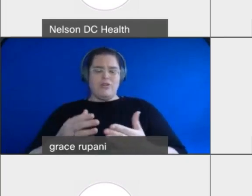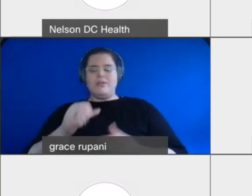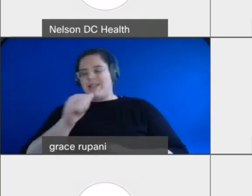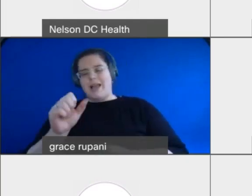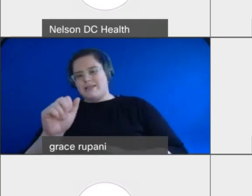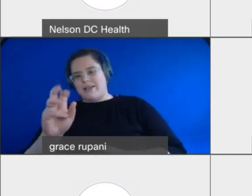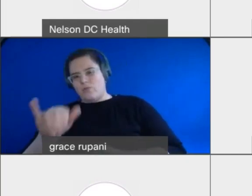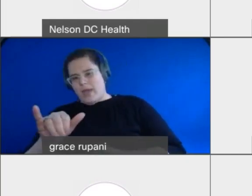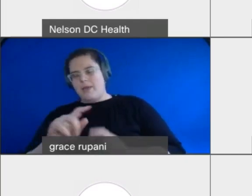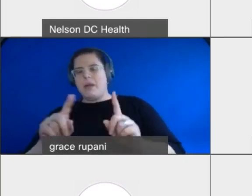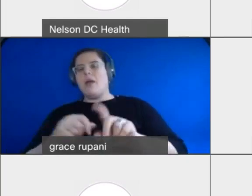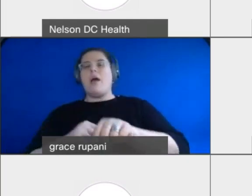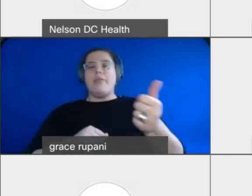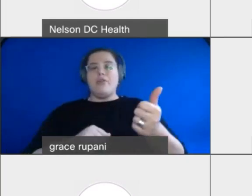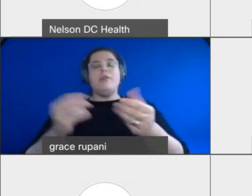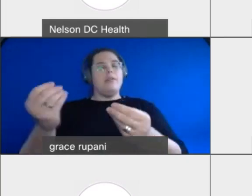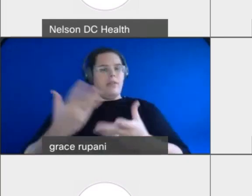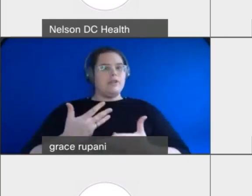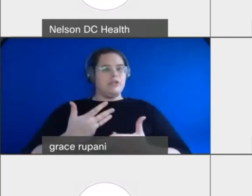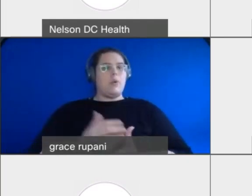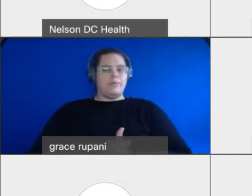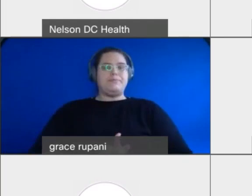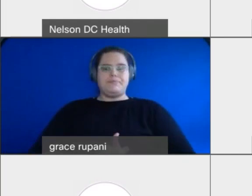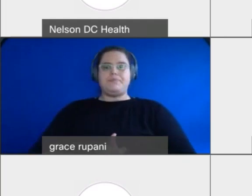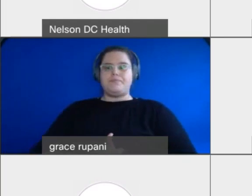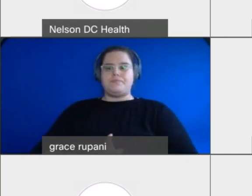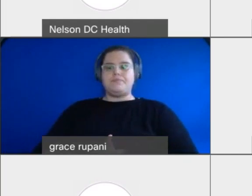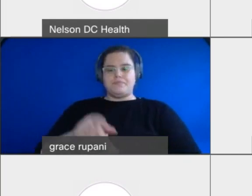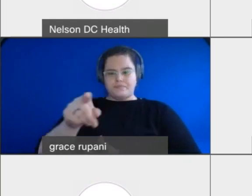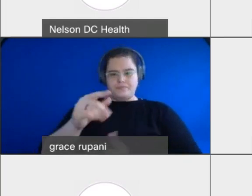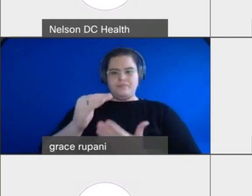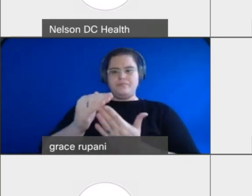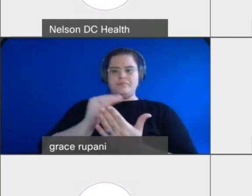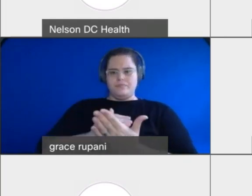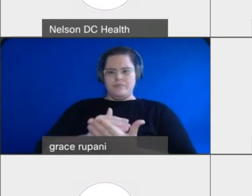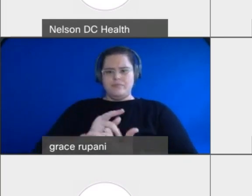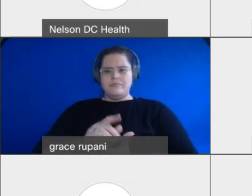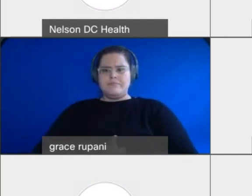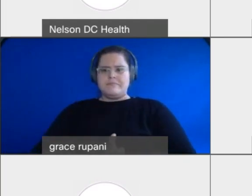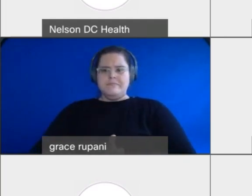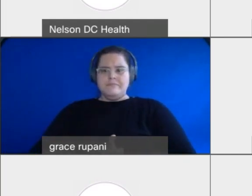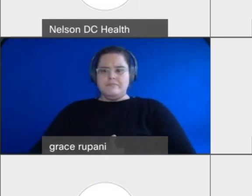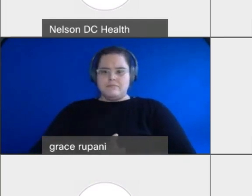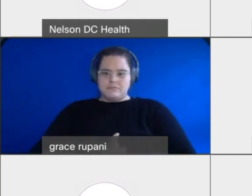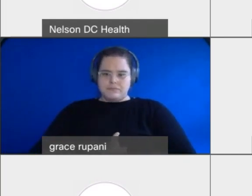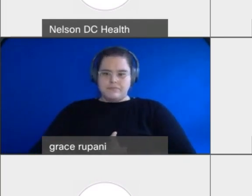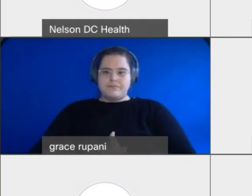So next, my son and others in supported living are at higher risk than many in the 65 plus age group.